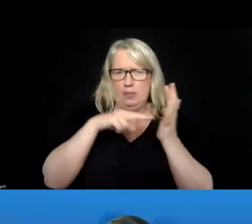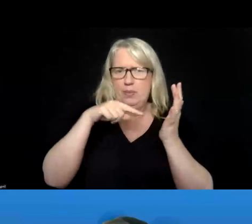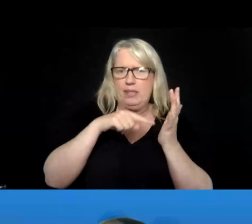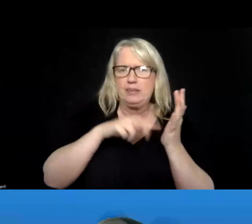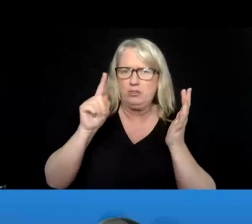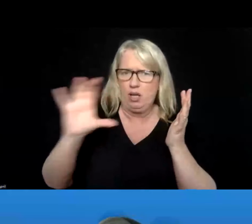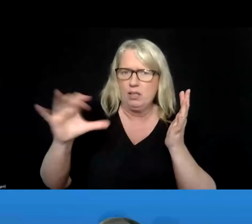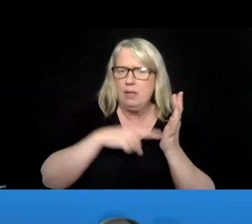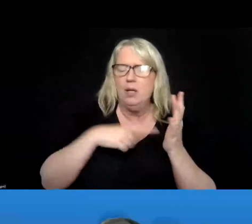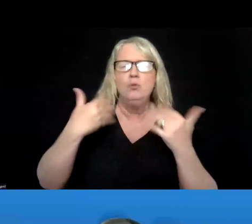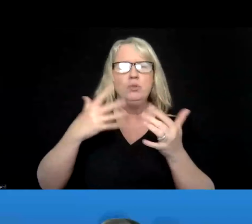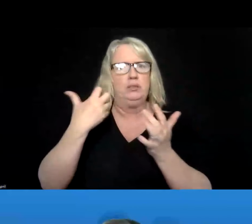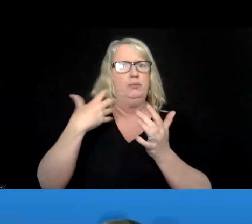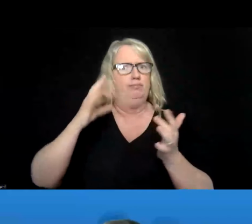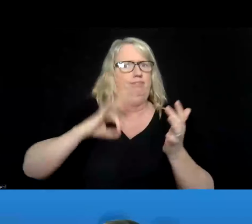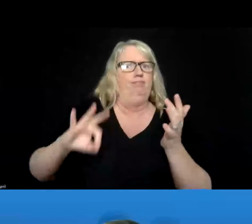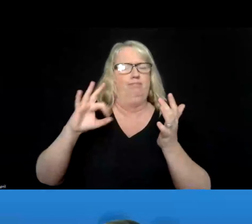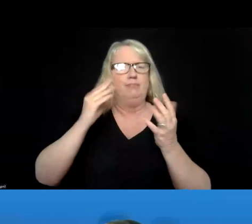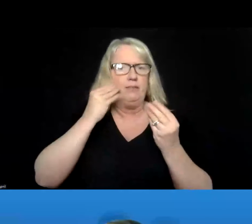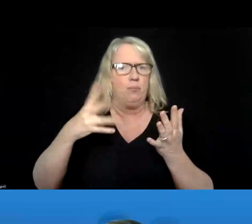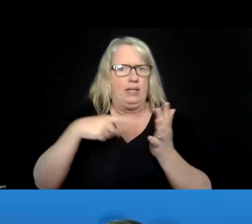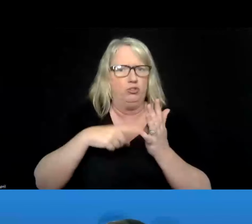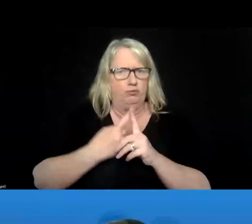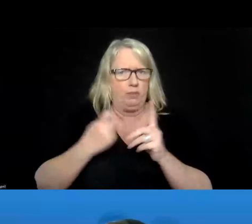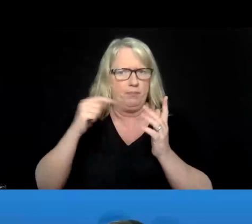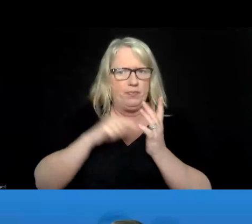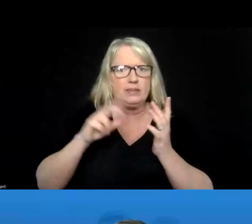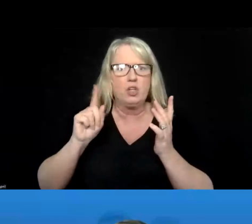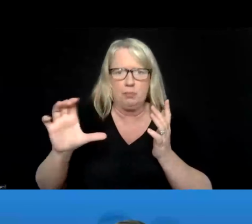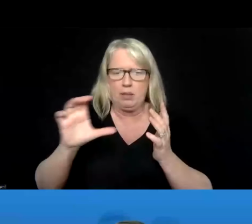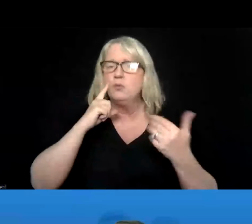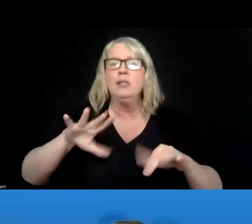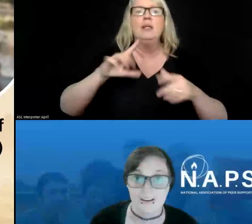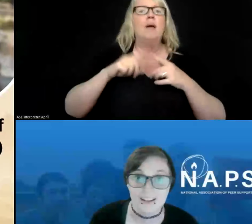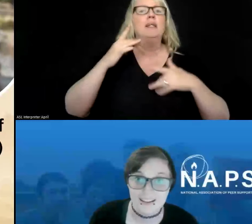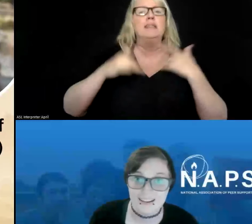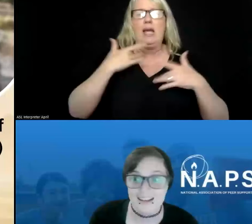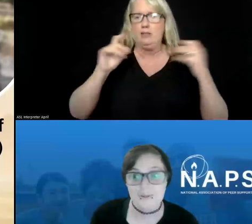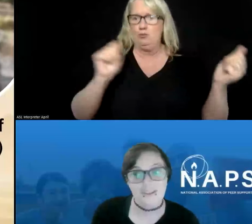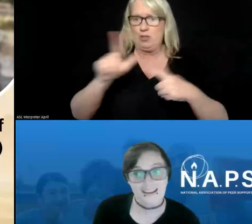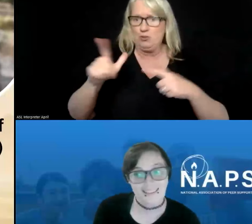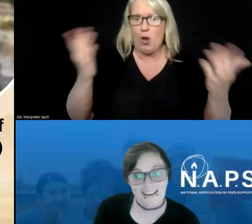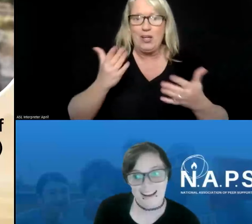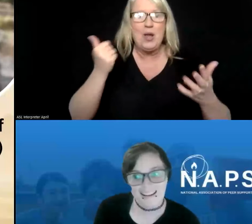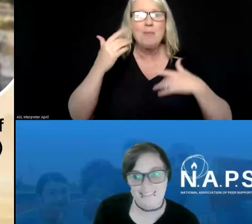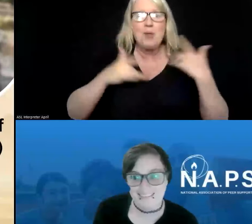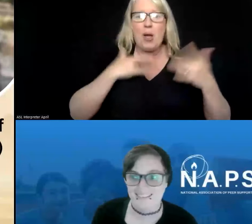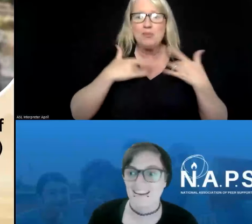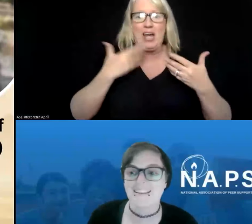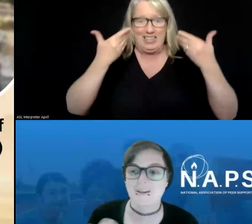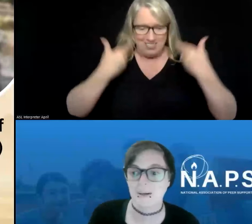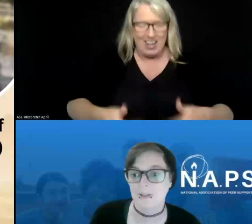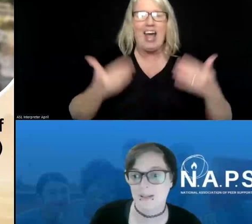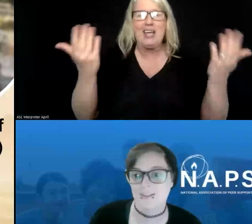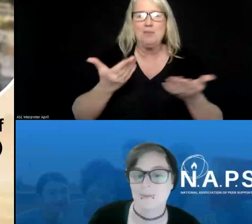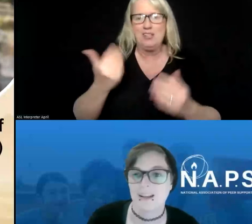there's some really useful information there. I am so excited that you all are here, and I'm so excited that I am here.